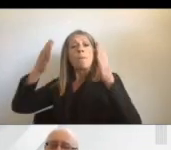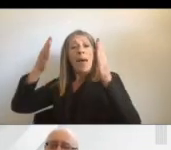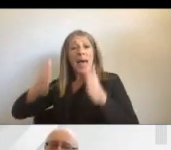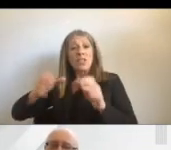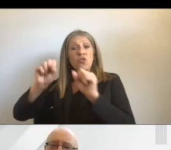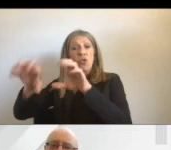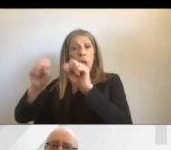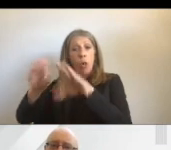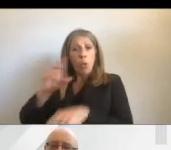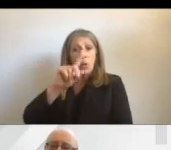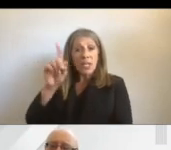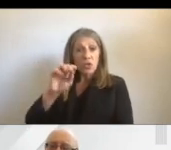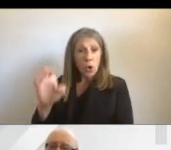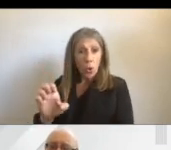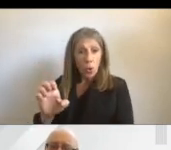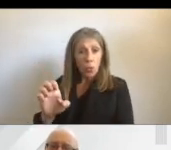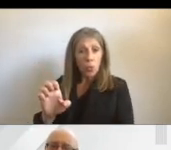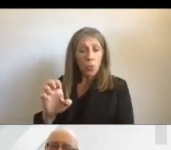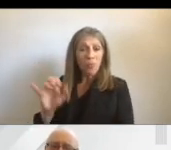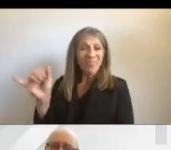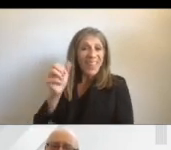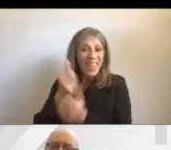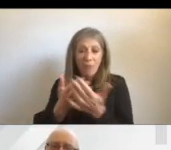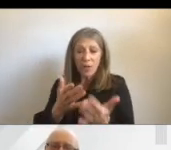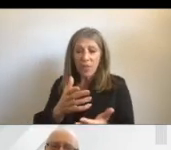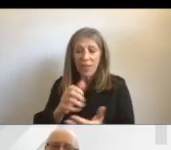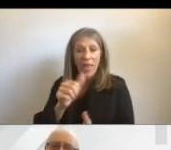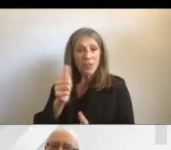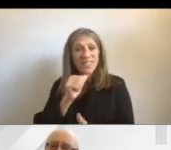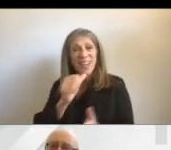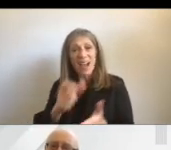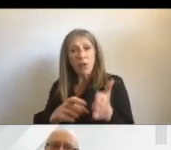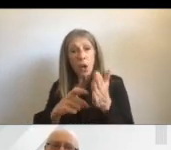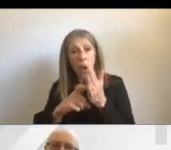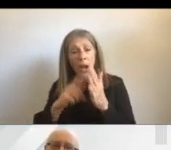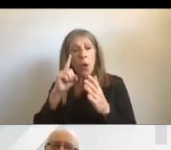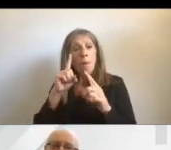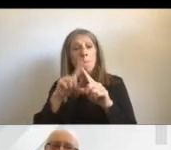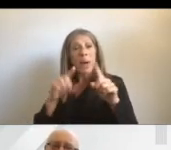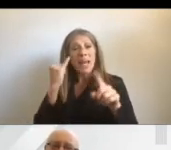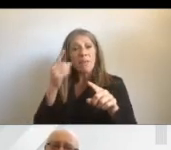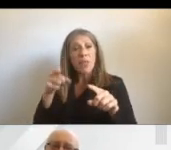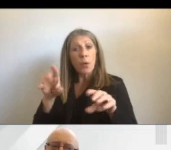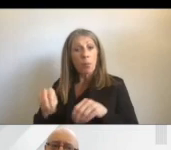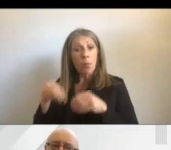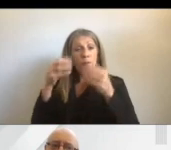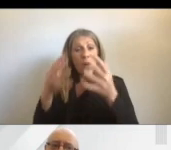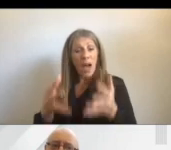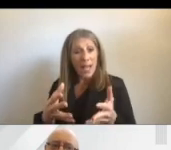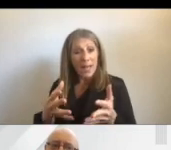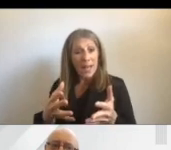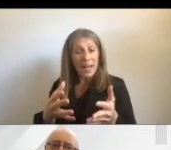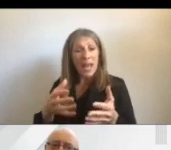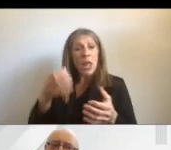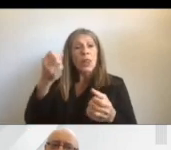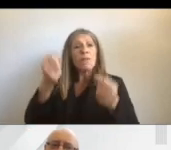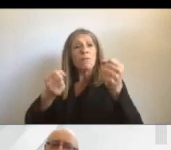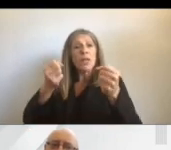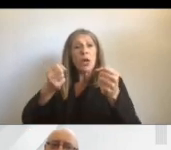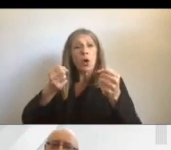comply with R302.6 surface requirements. So this graphic shows you very well. It's basically the center